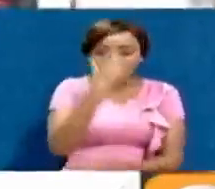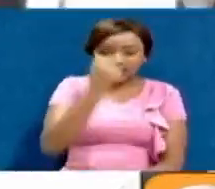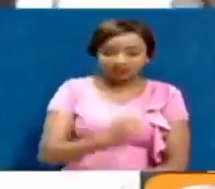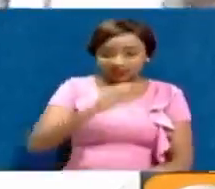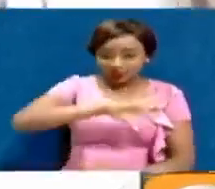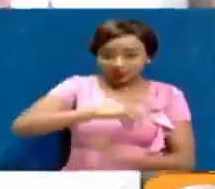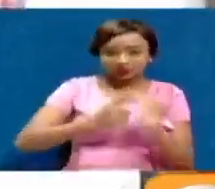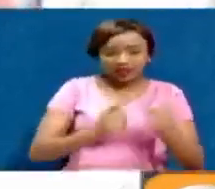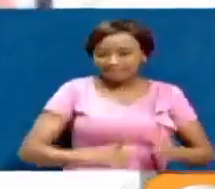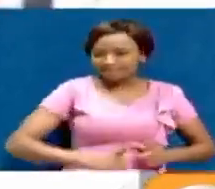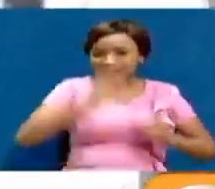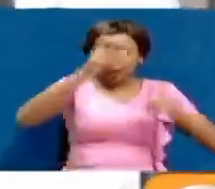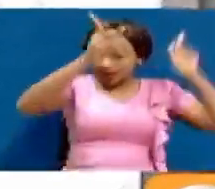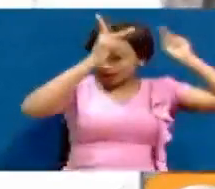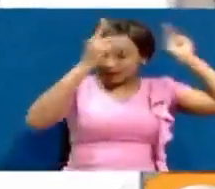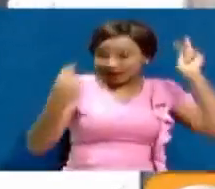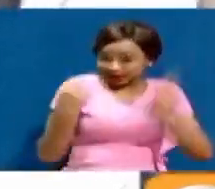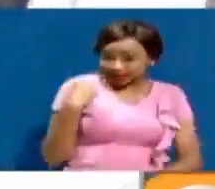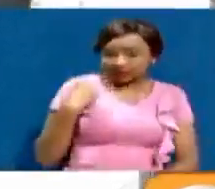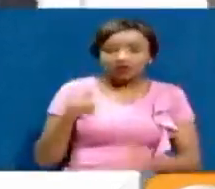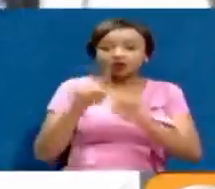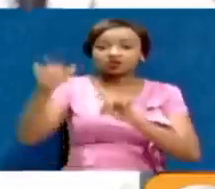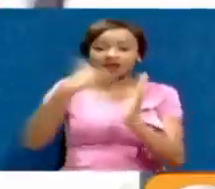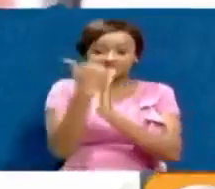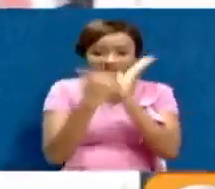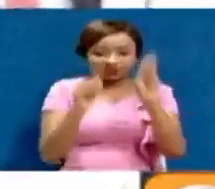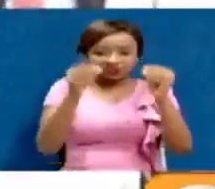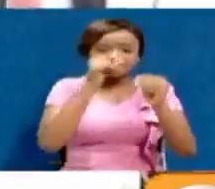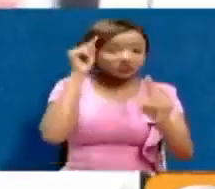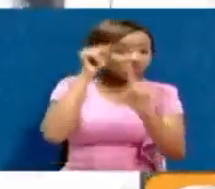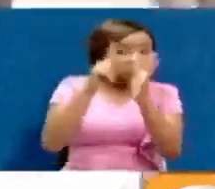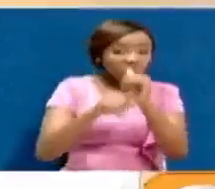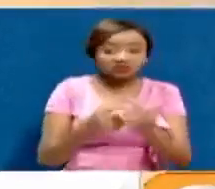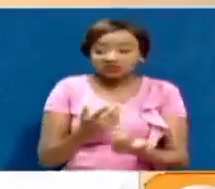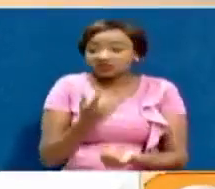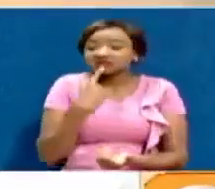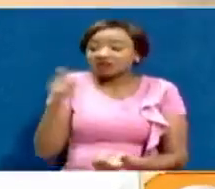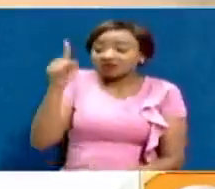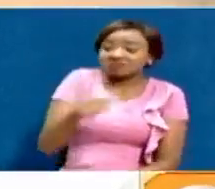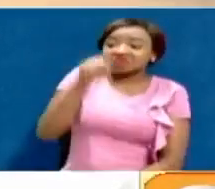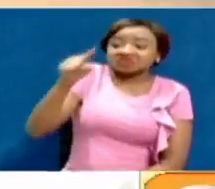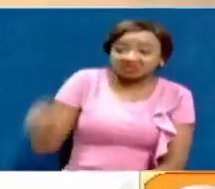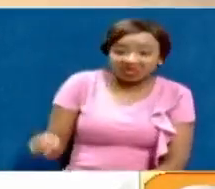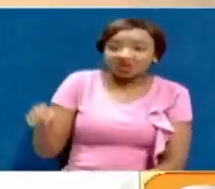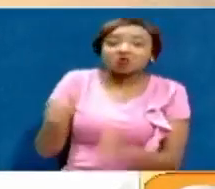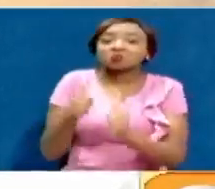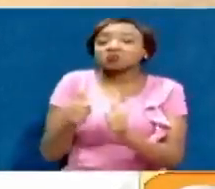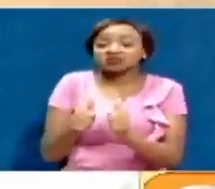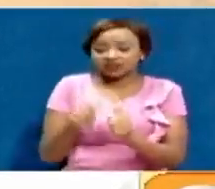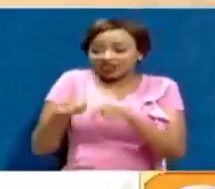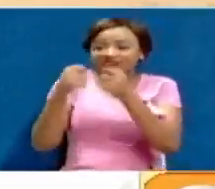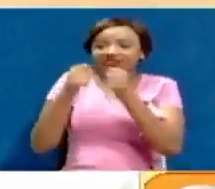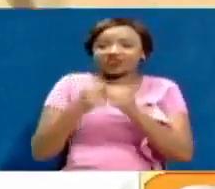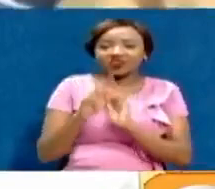and ferried to Kakamega. He is said to have recorded a statement for flouting COVID-19 protocols. As early as